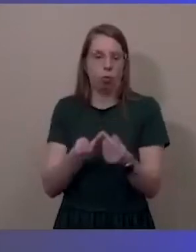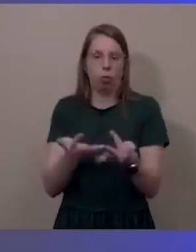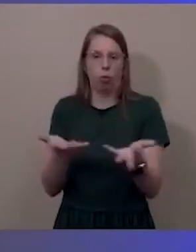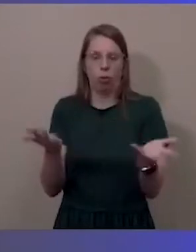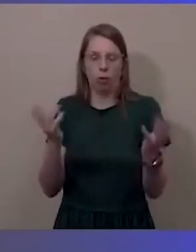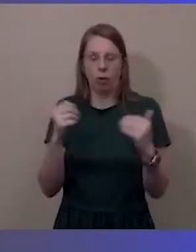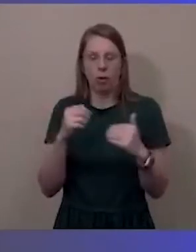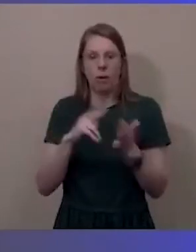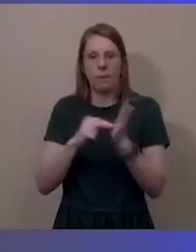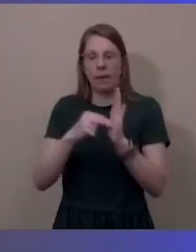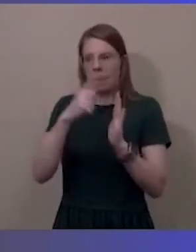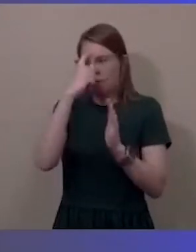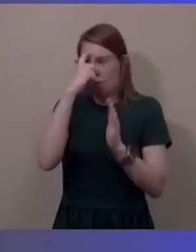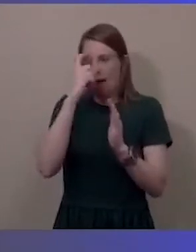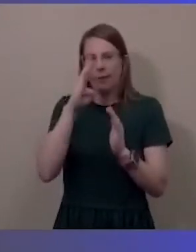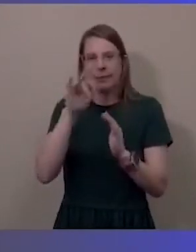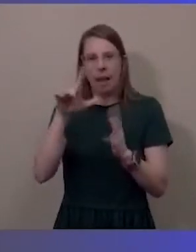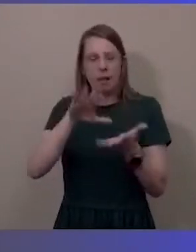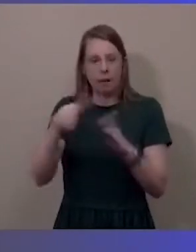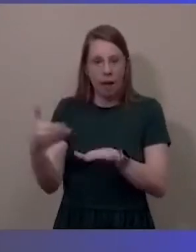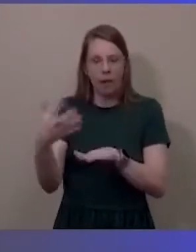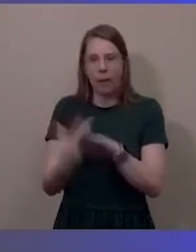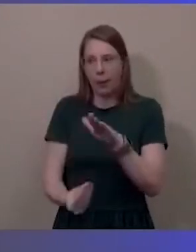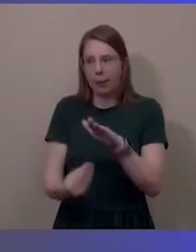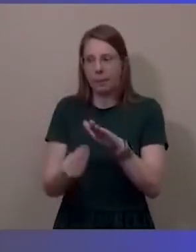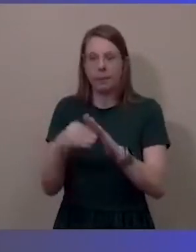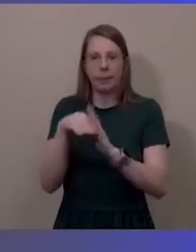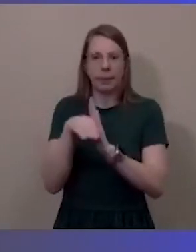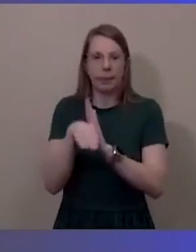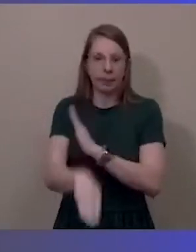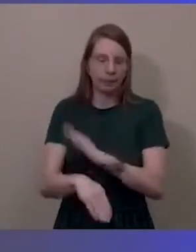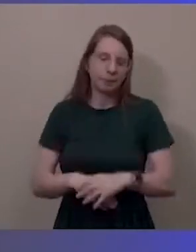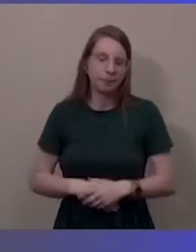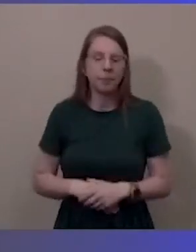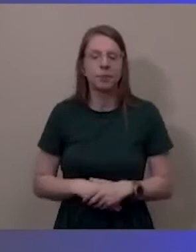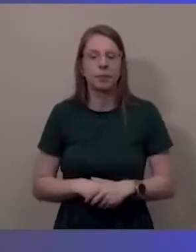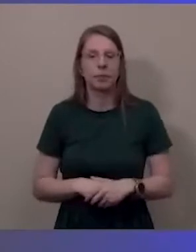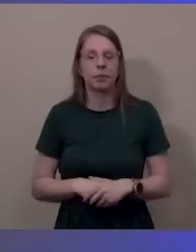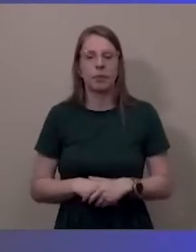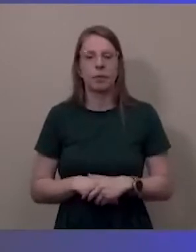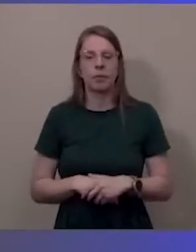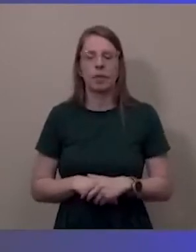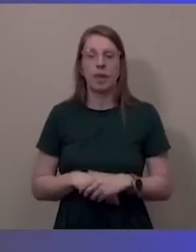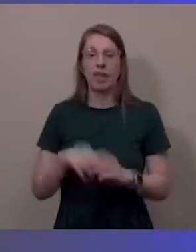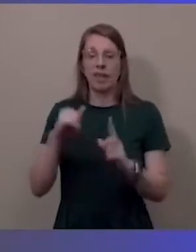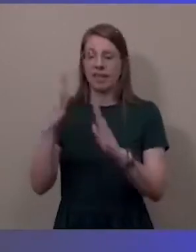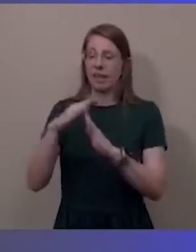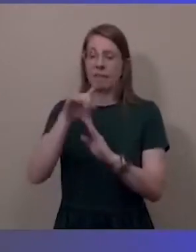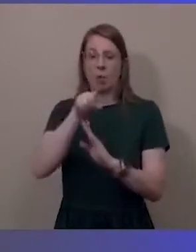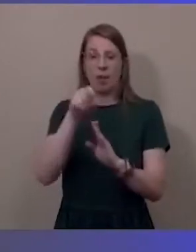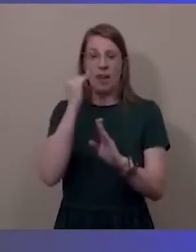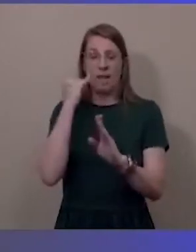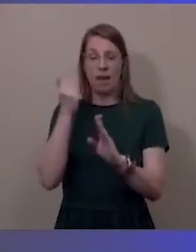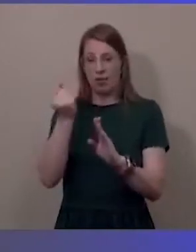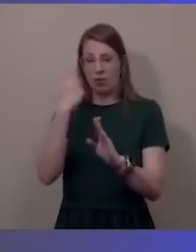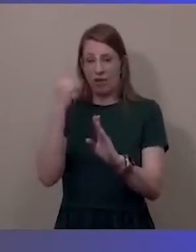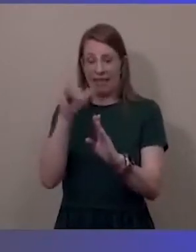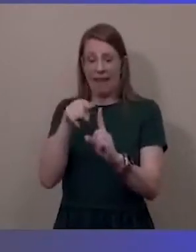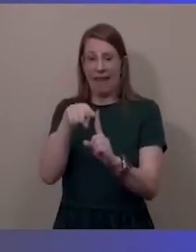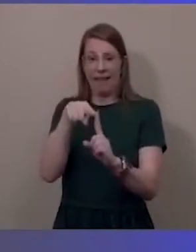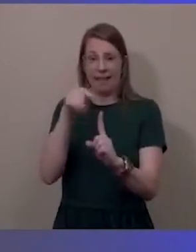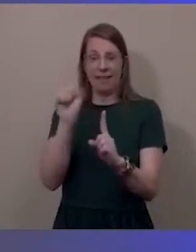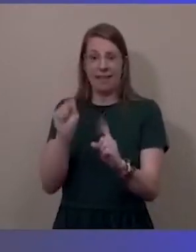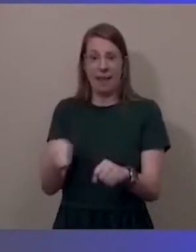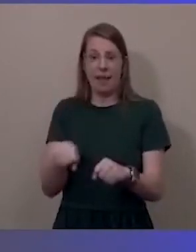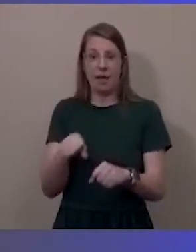cell death and gradual decline. So, but that's the big question. If we can understand that, and somebody like Russ